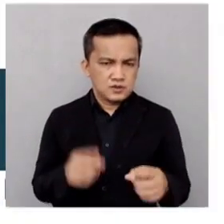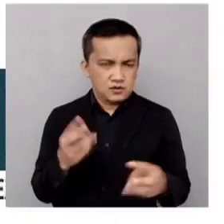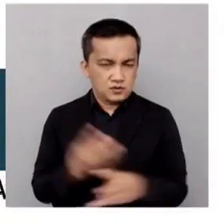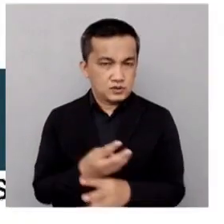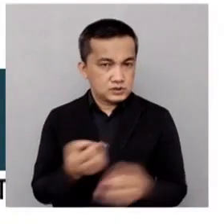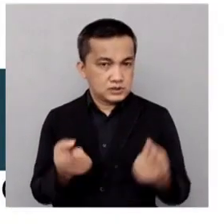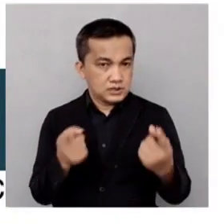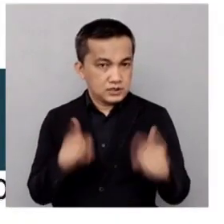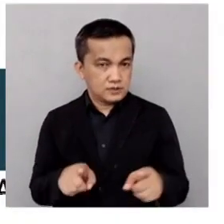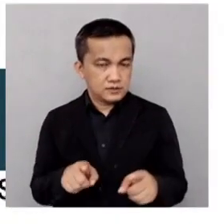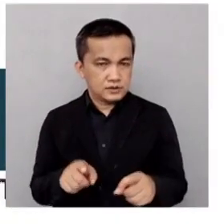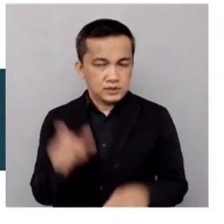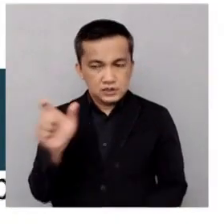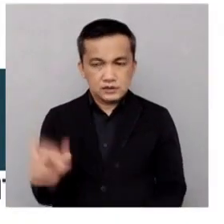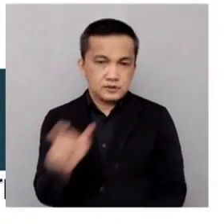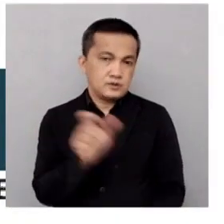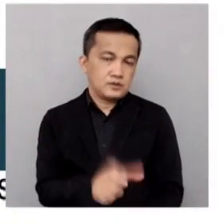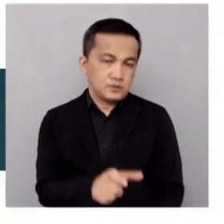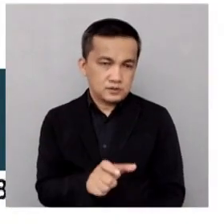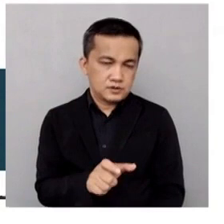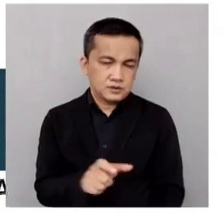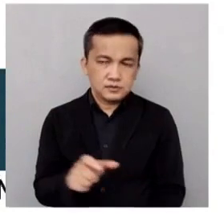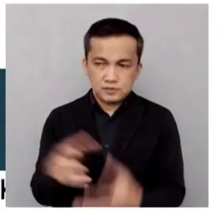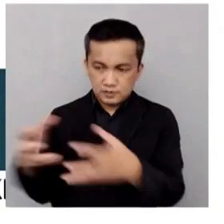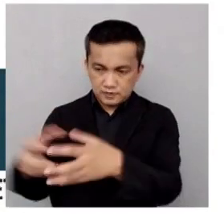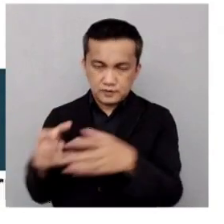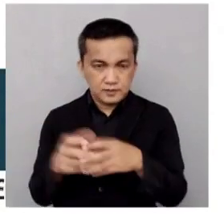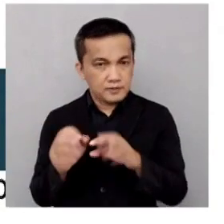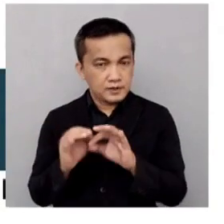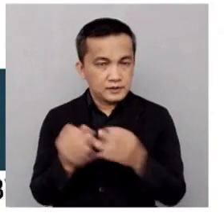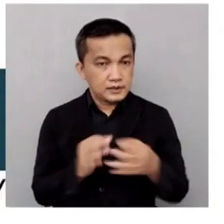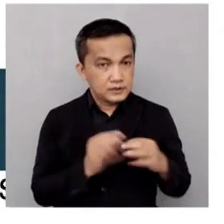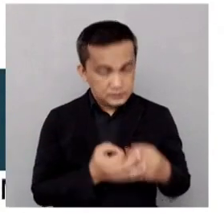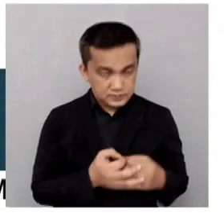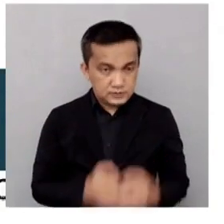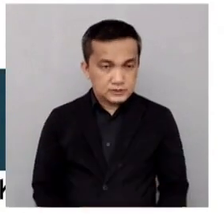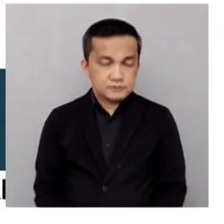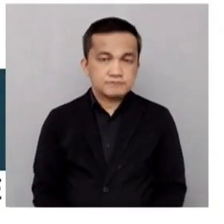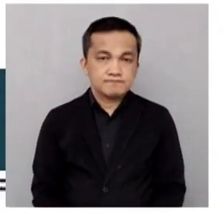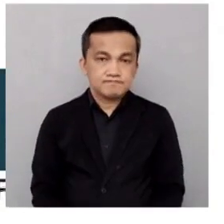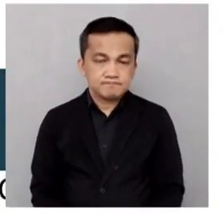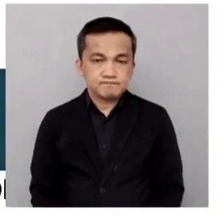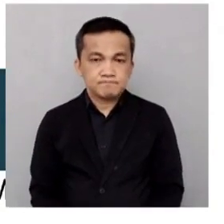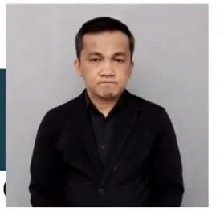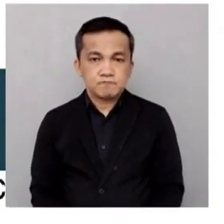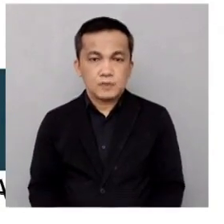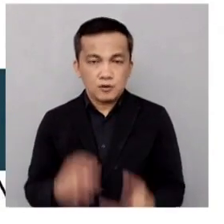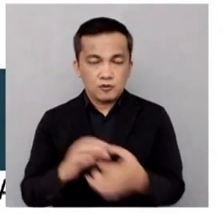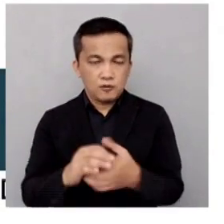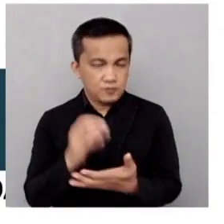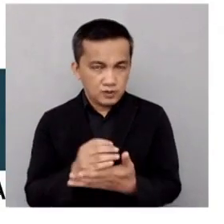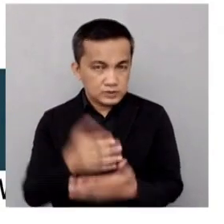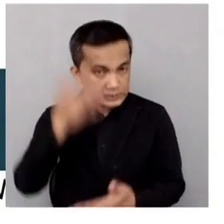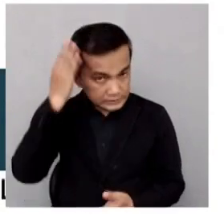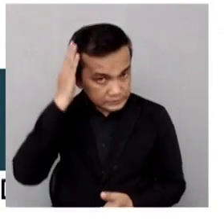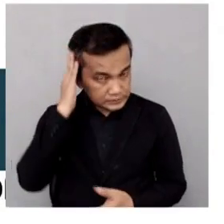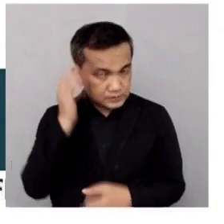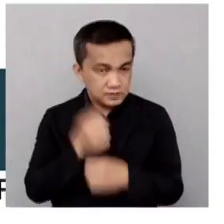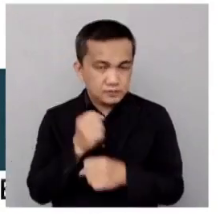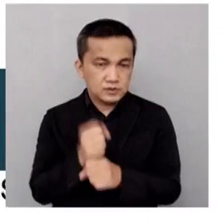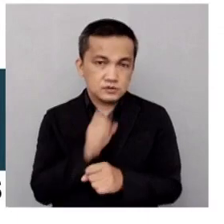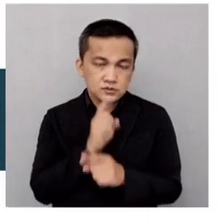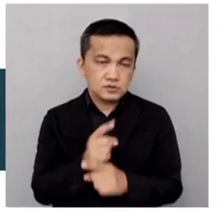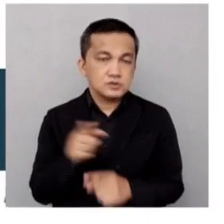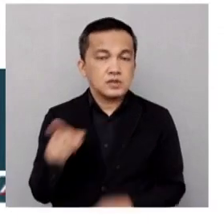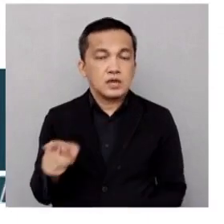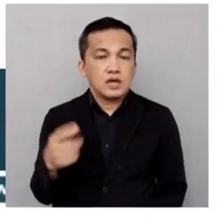worse, individually, by family. And of course, please make sure that they are having their